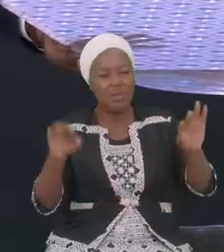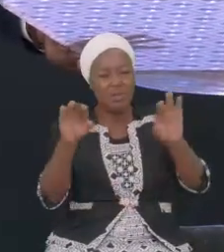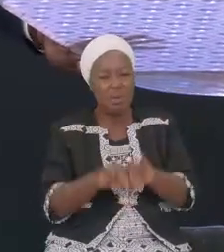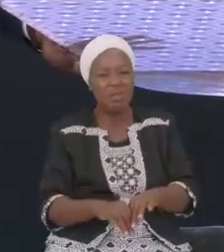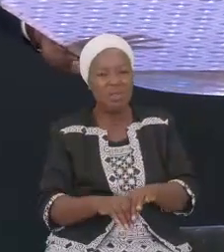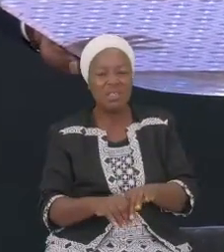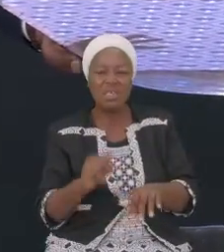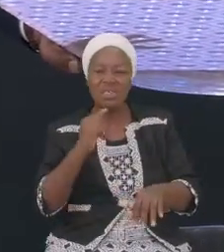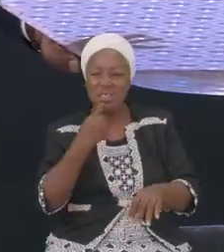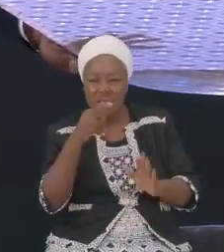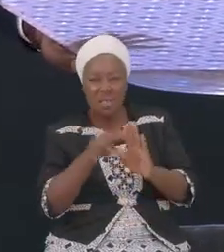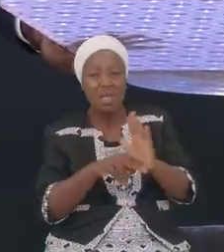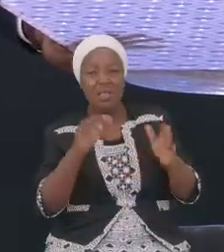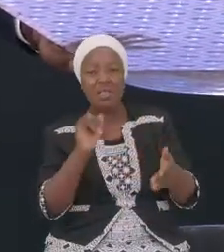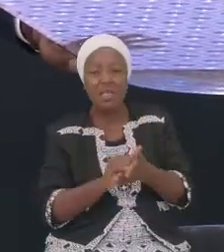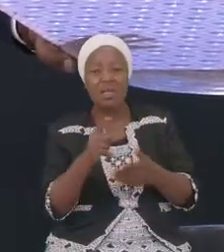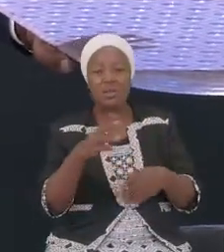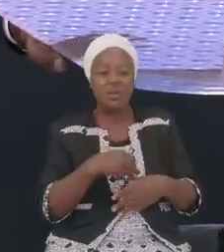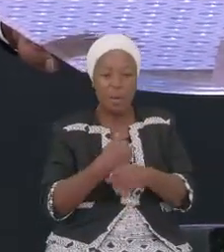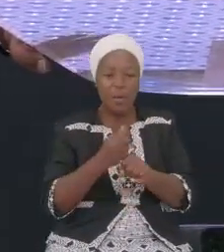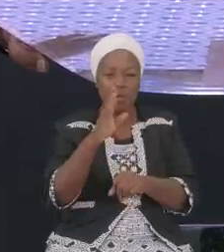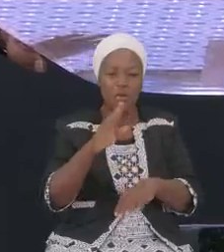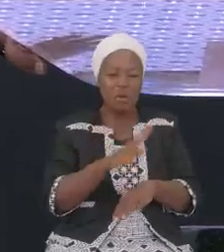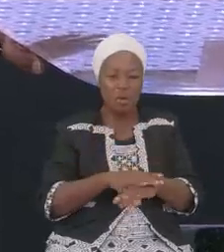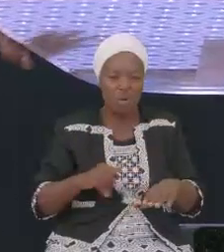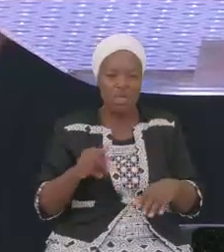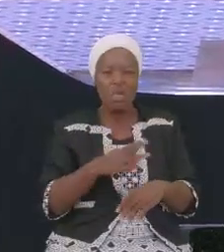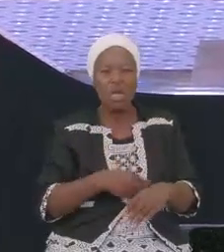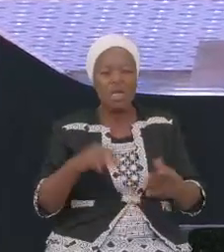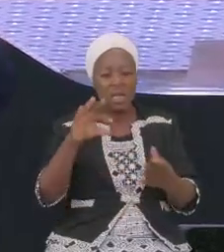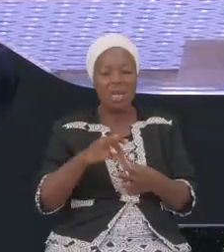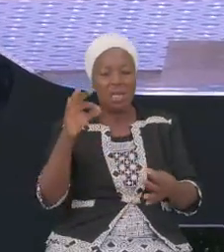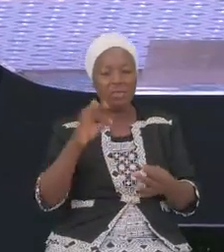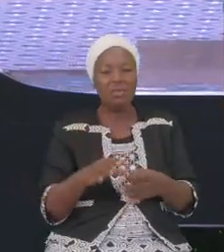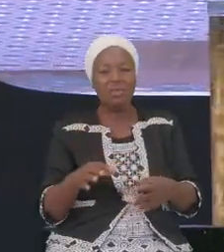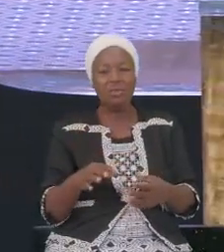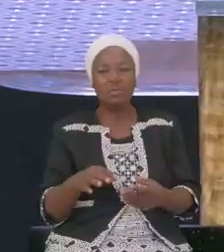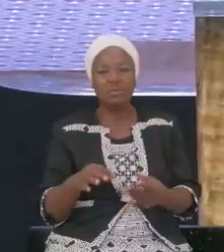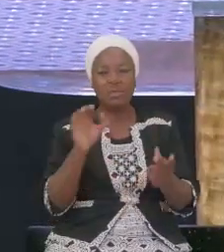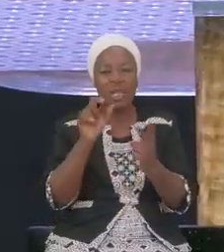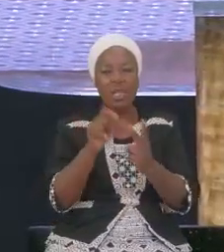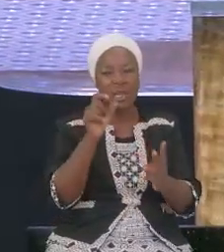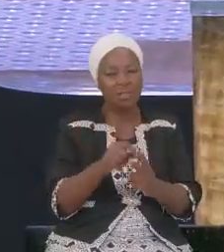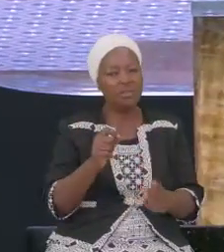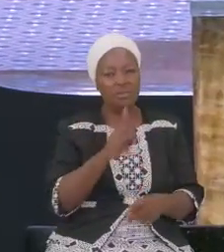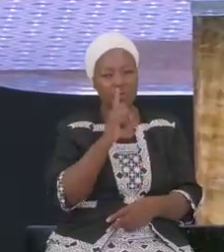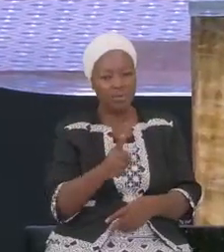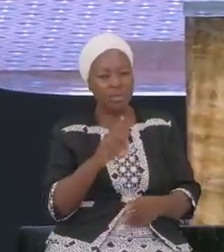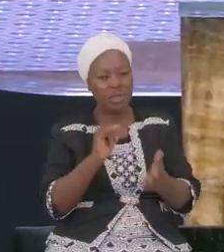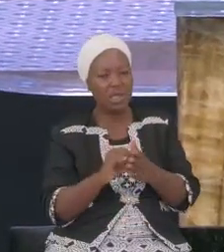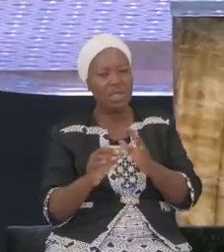that you will make your calling and election sure. For if ye do this thing, ye